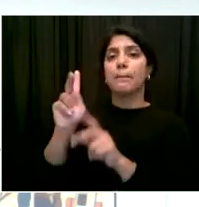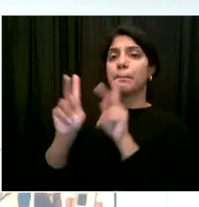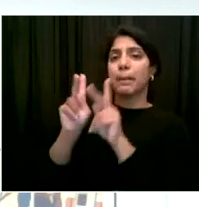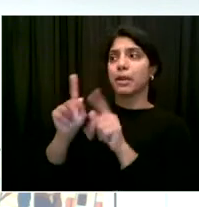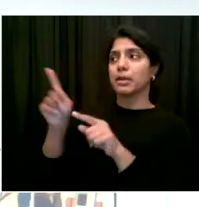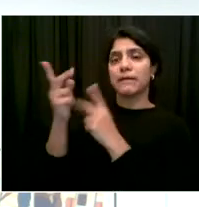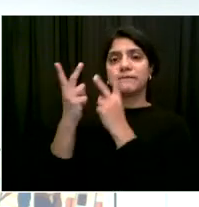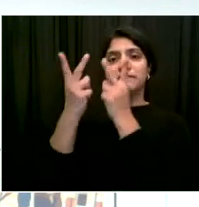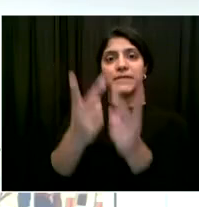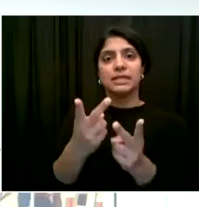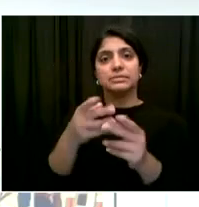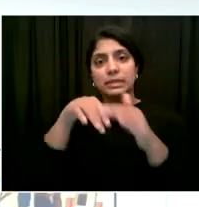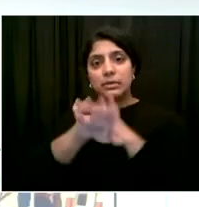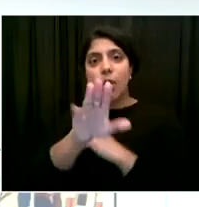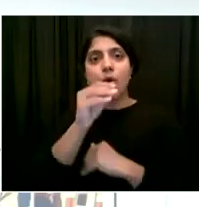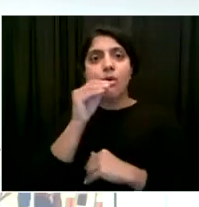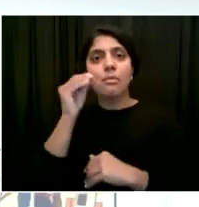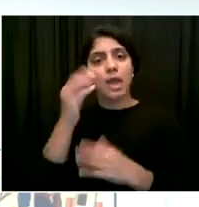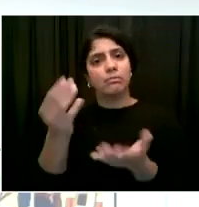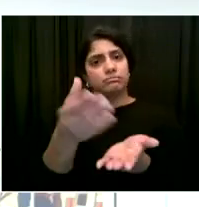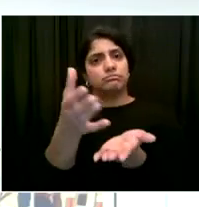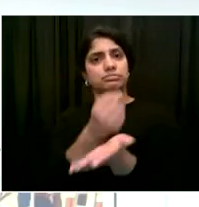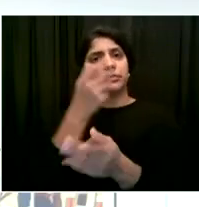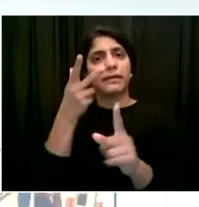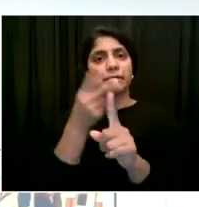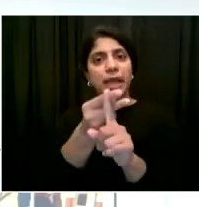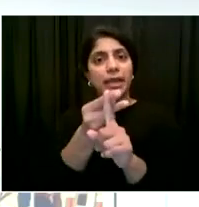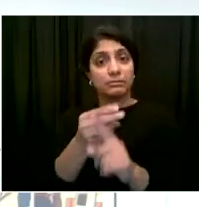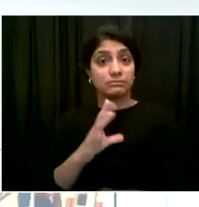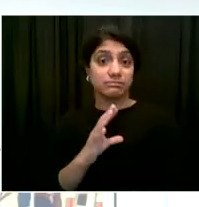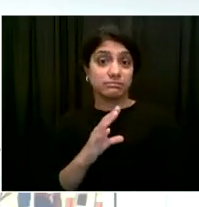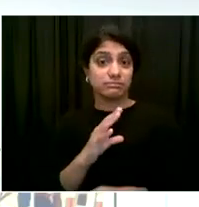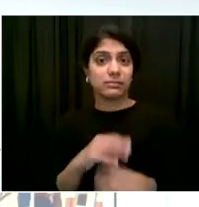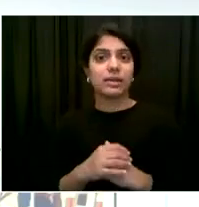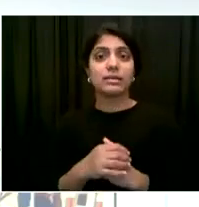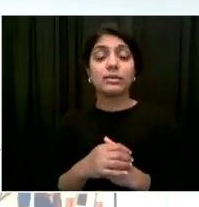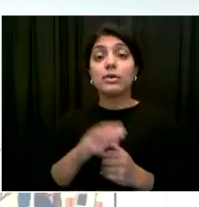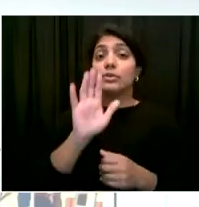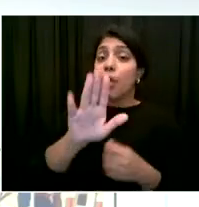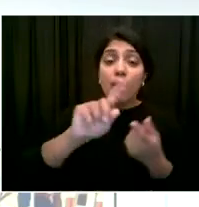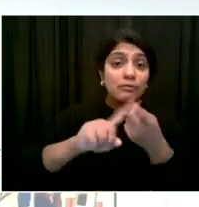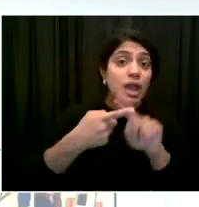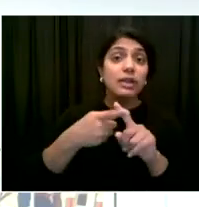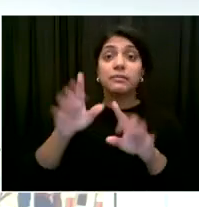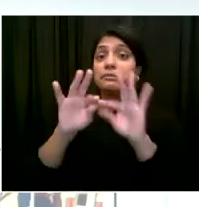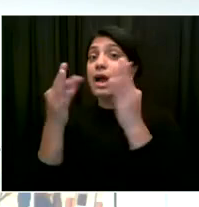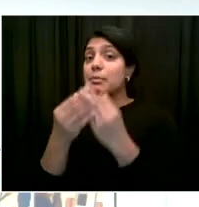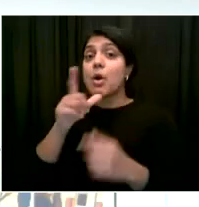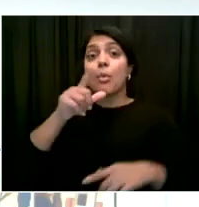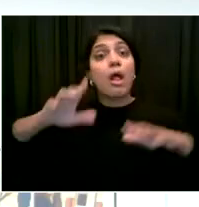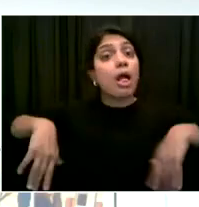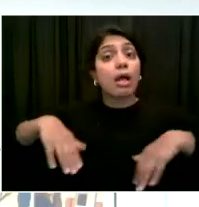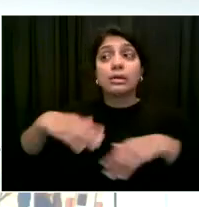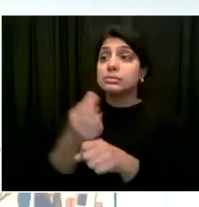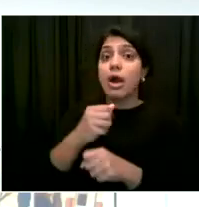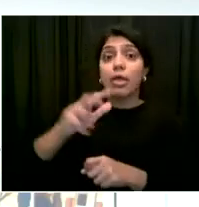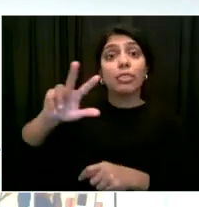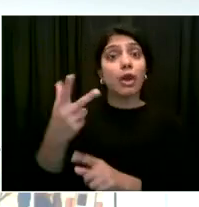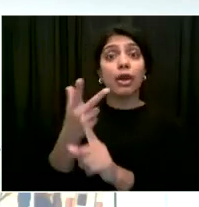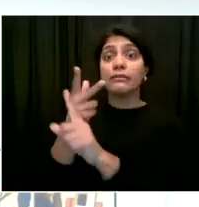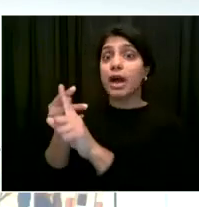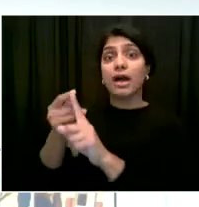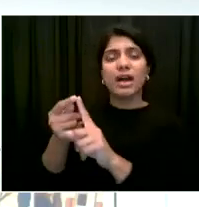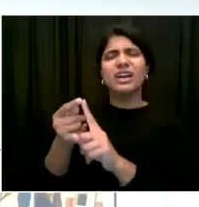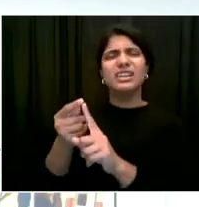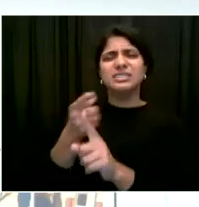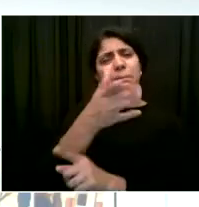to get their booster dose, particularly if they're older or otherwise at higher risk. And a special note for those who